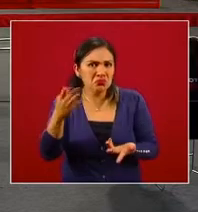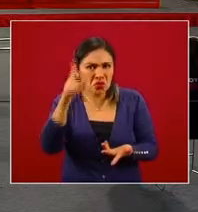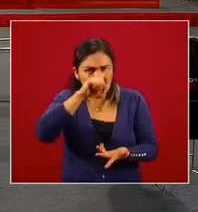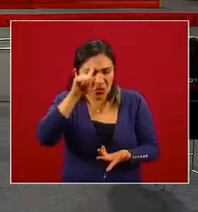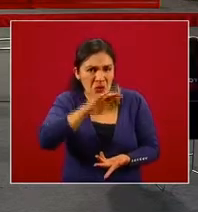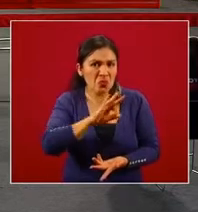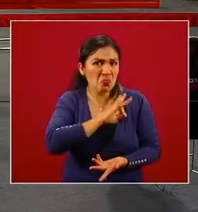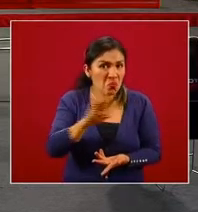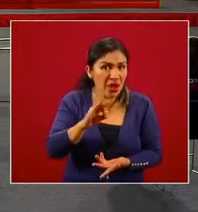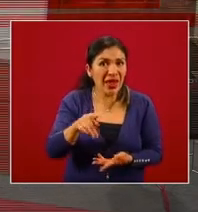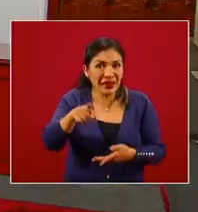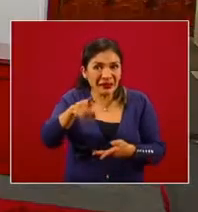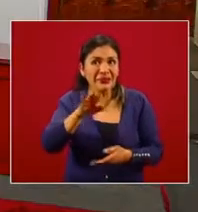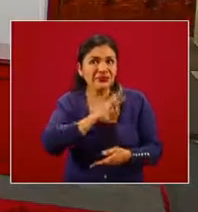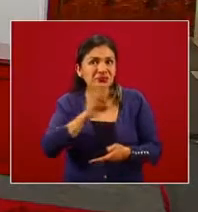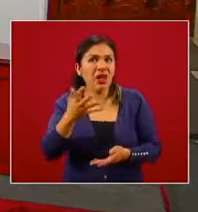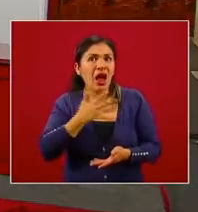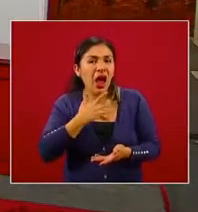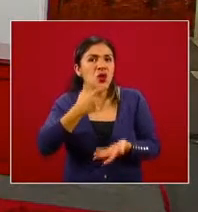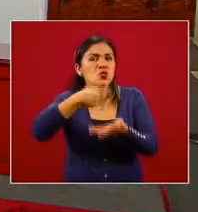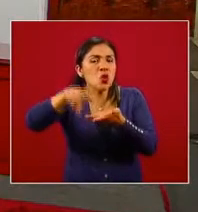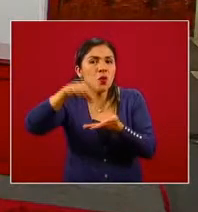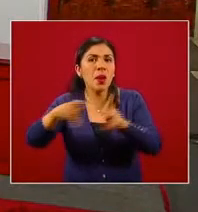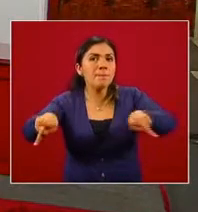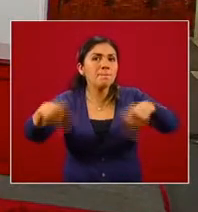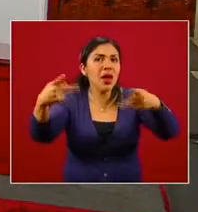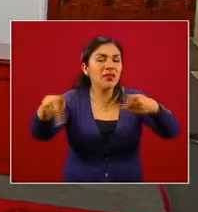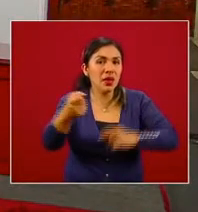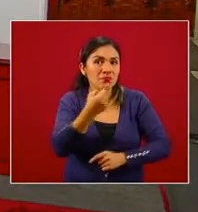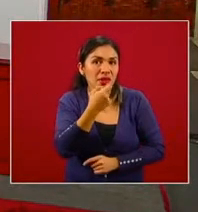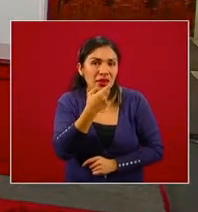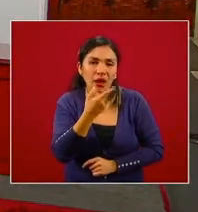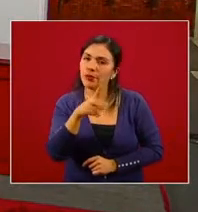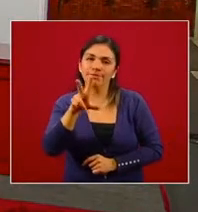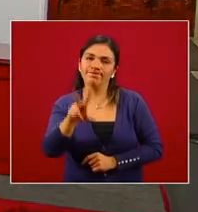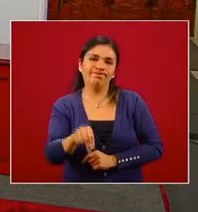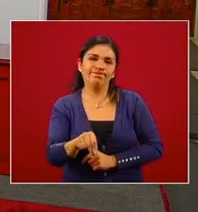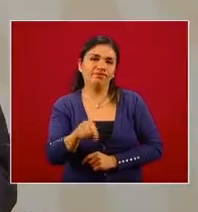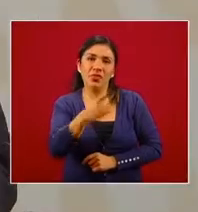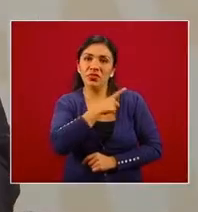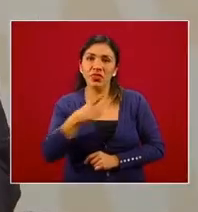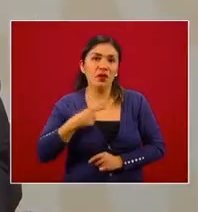it directly. And then we're going to see that someone's going to